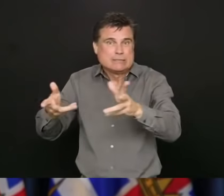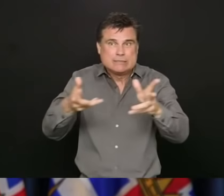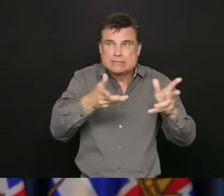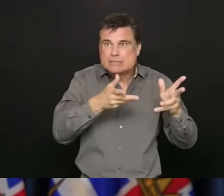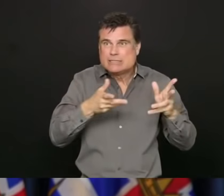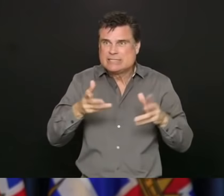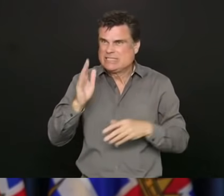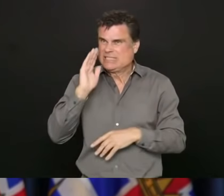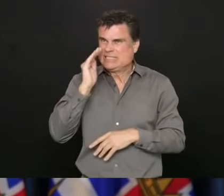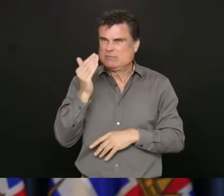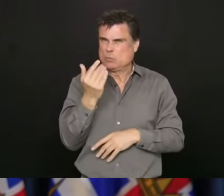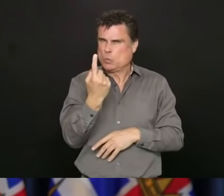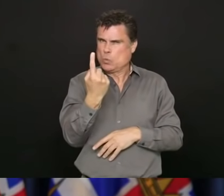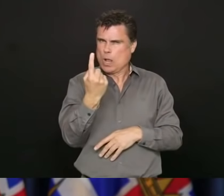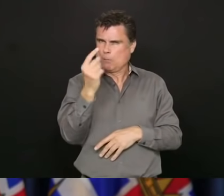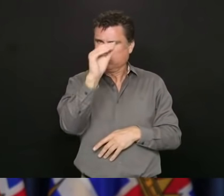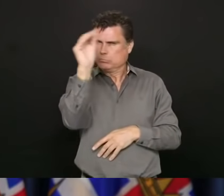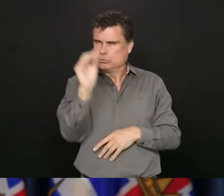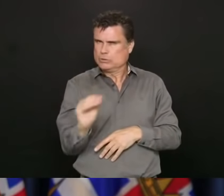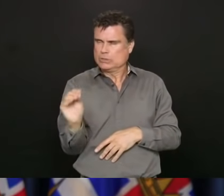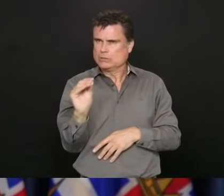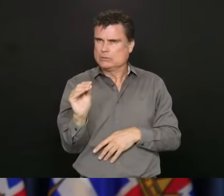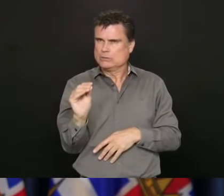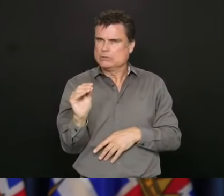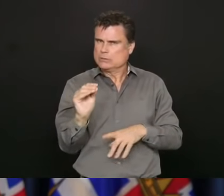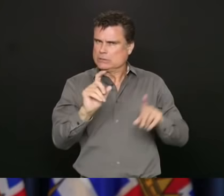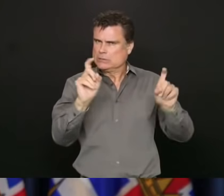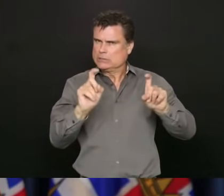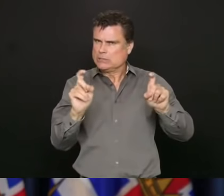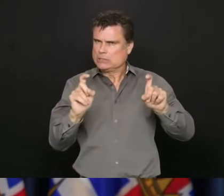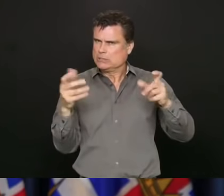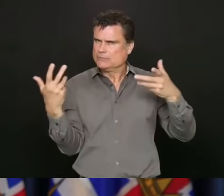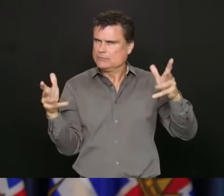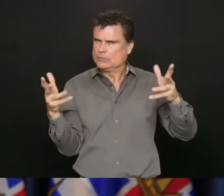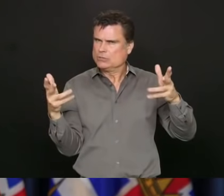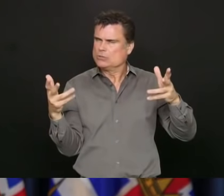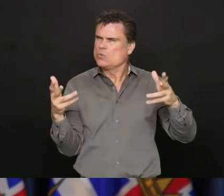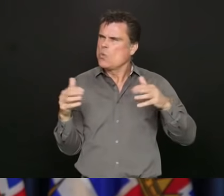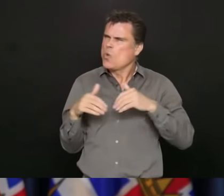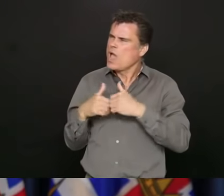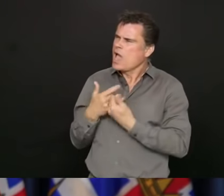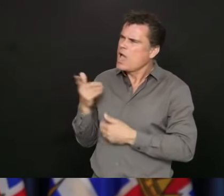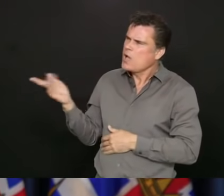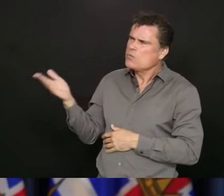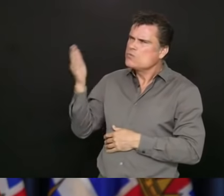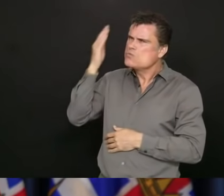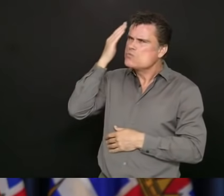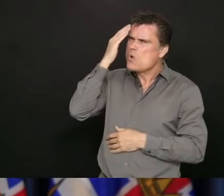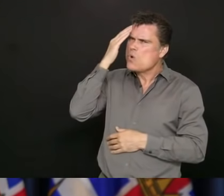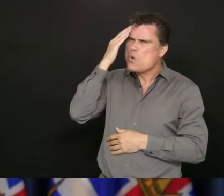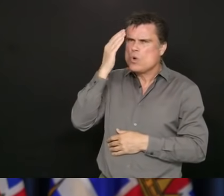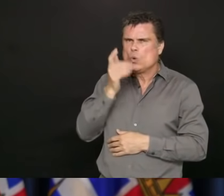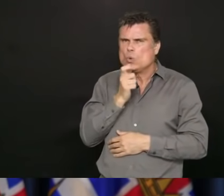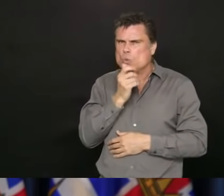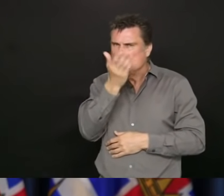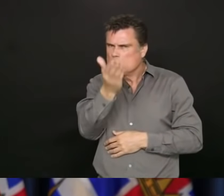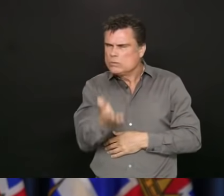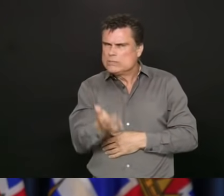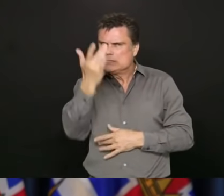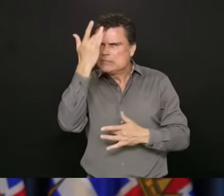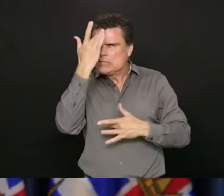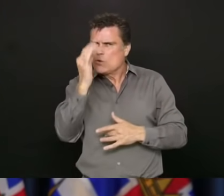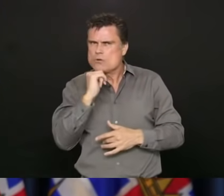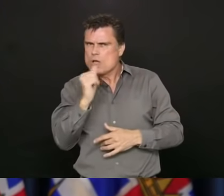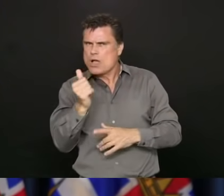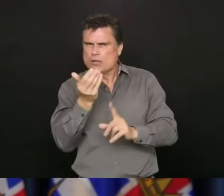today? Well, the testing regime has been developed by public health. I'm not going to second guess that. I leave that to